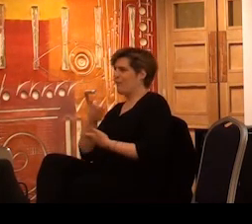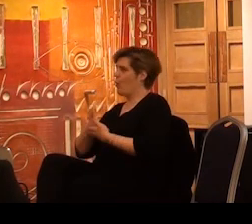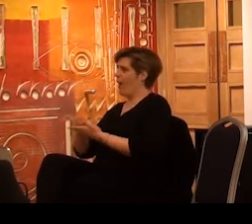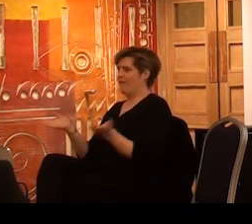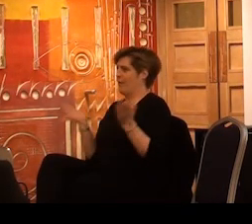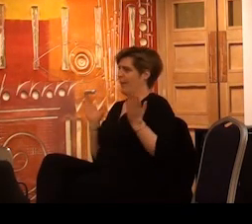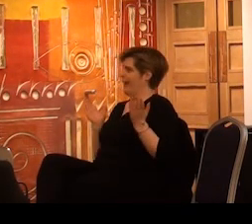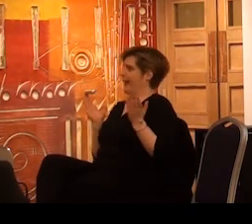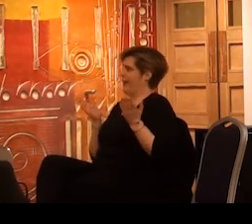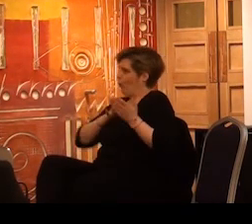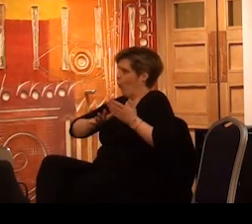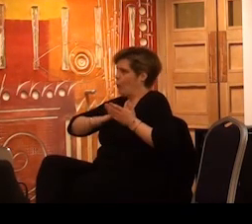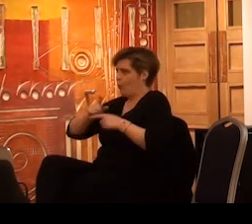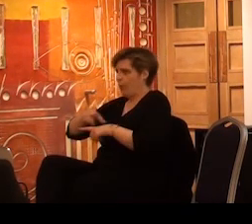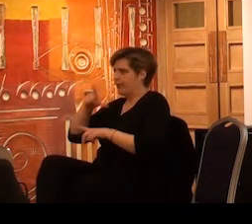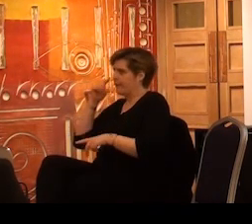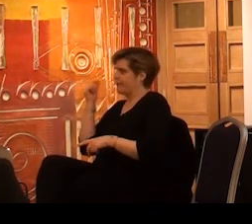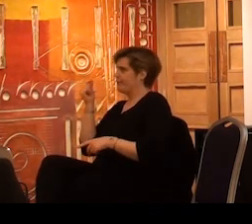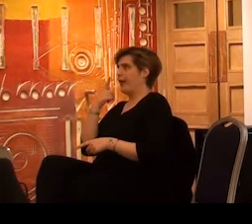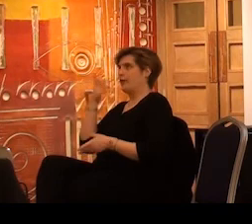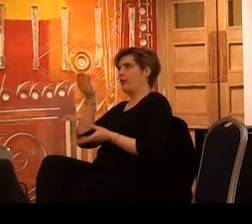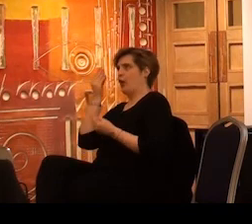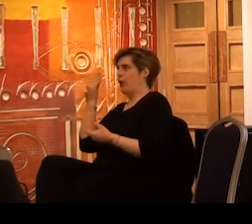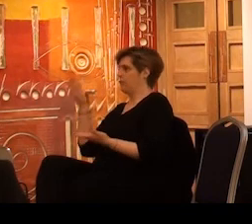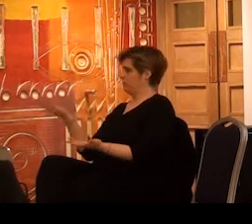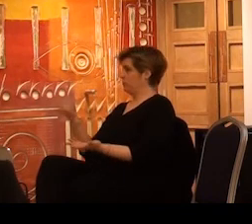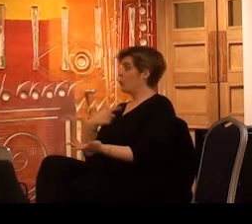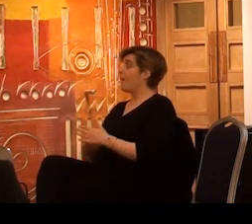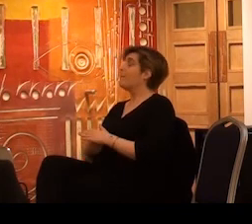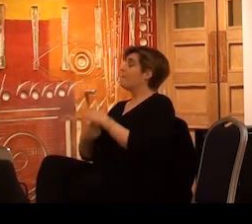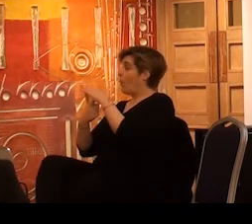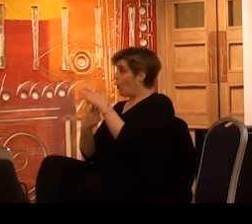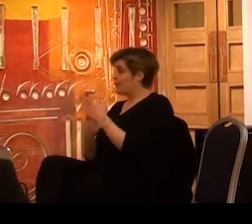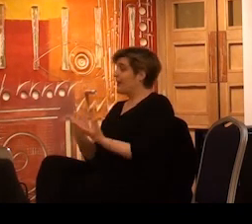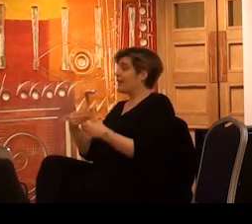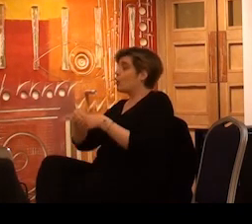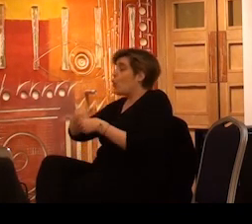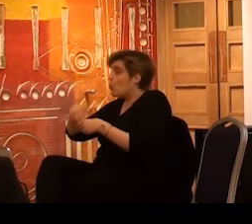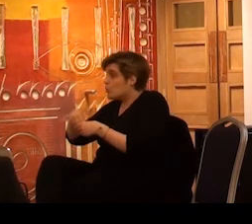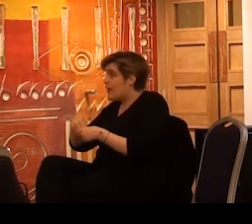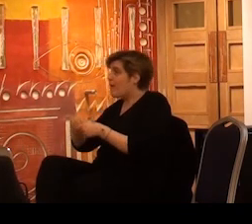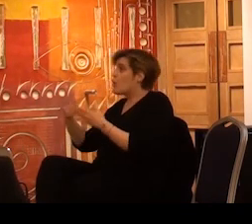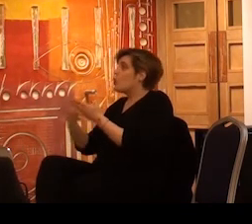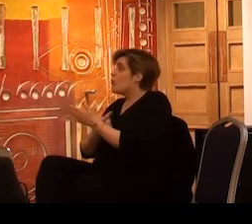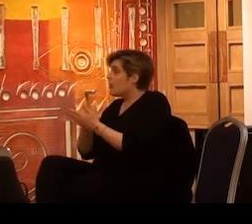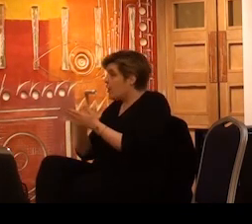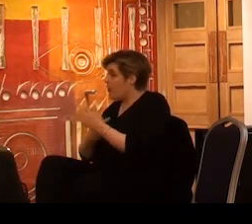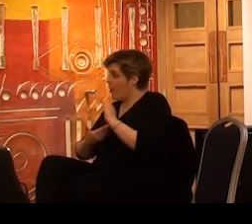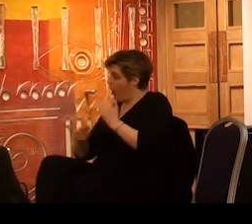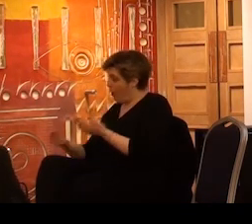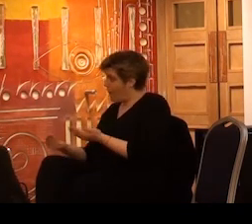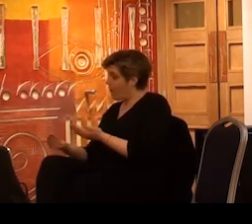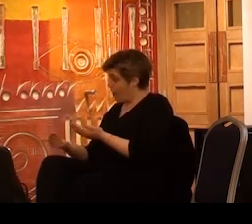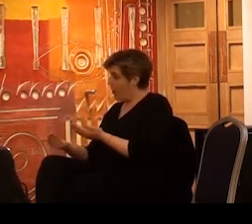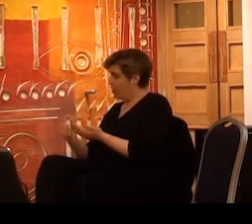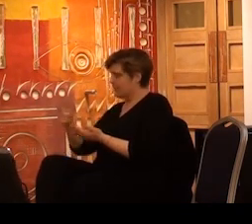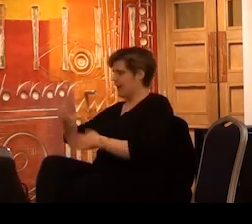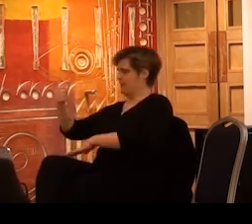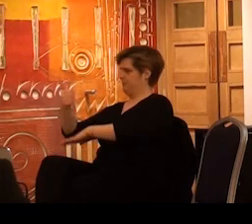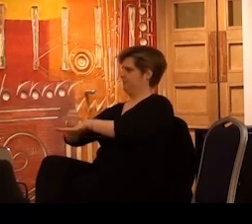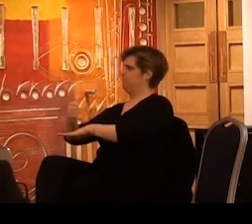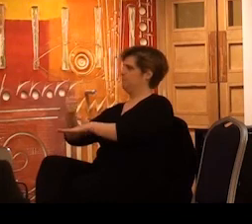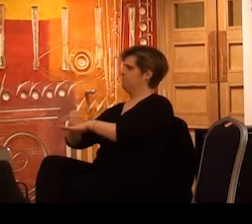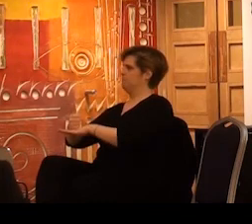really important to understand that an inclusive curriculum offer provides the initial support as part of the bedrock of what schools